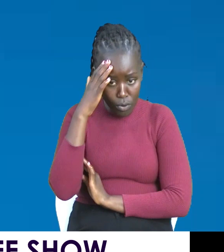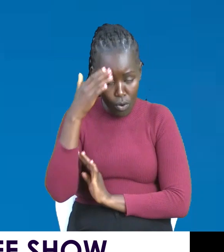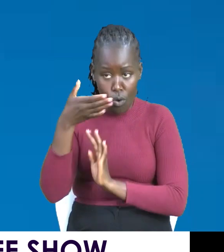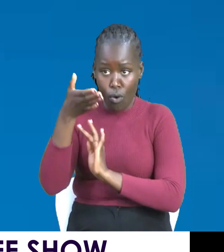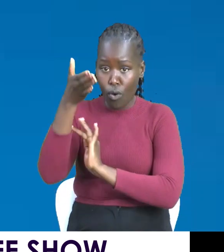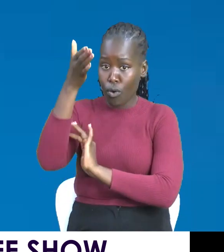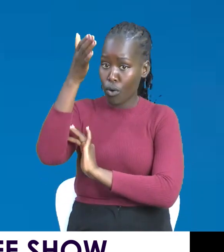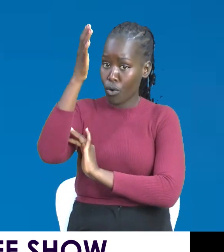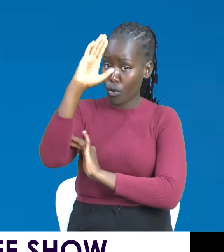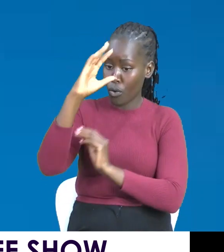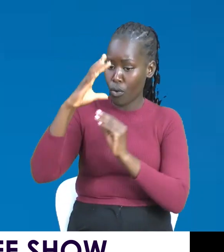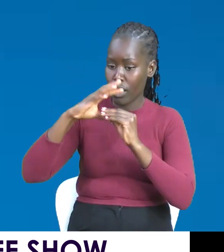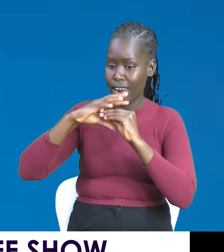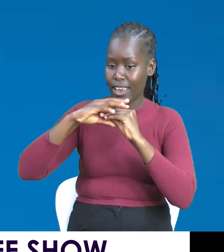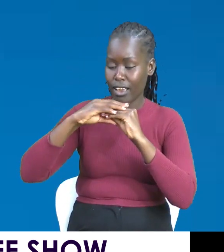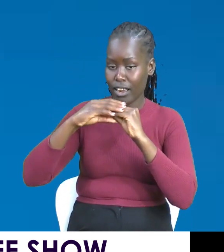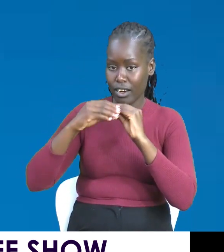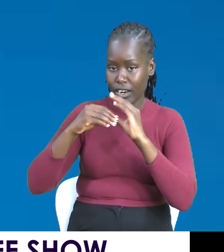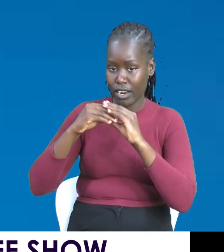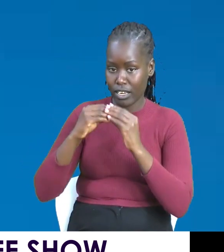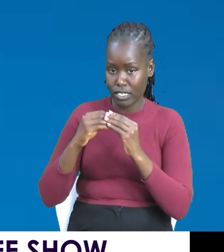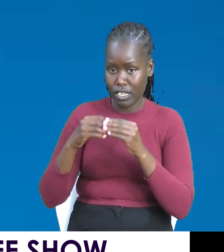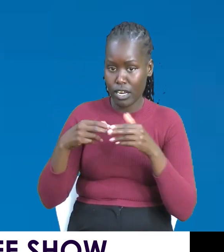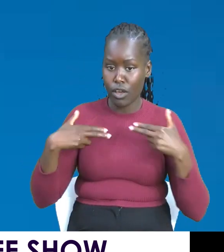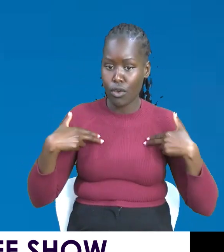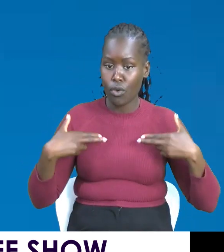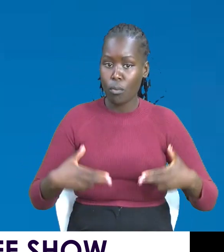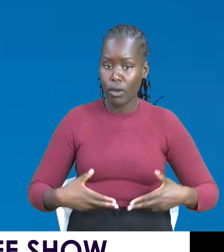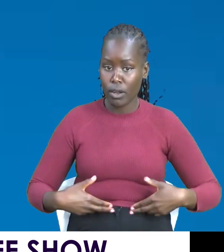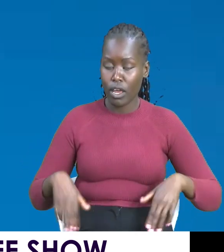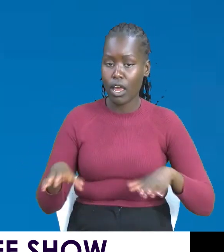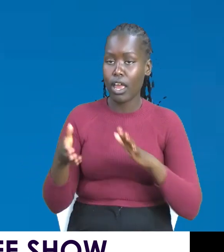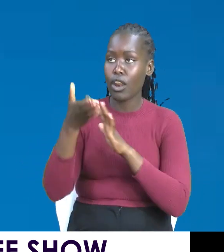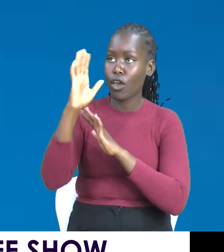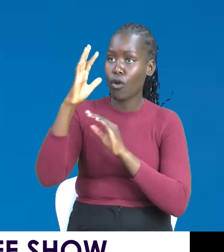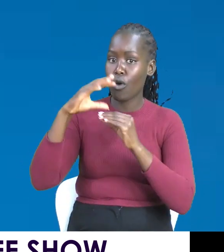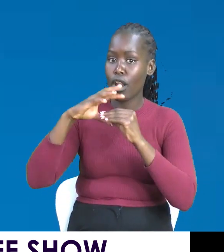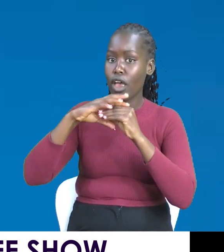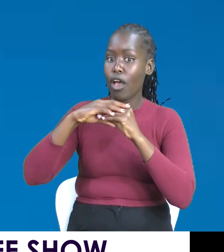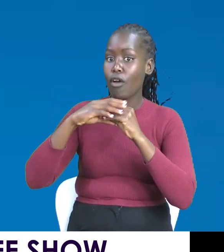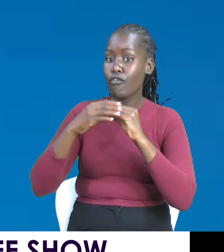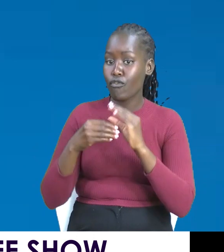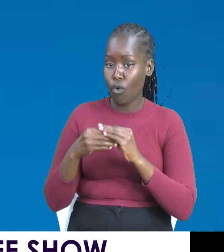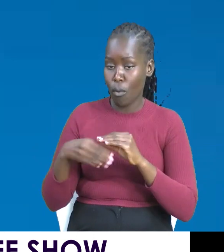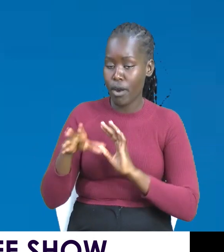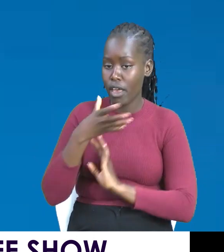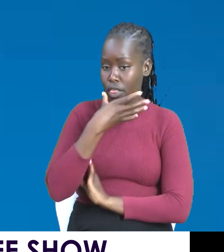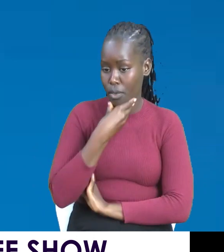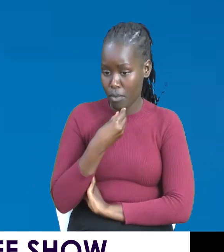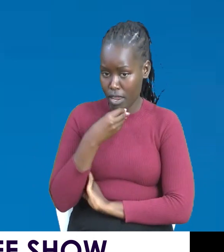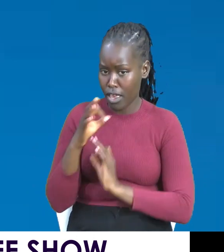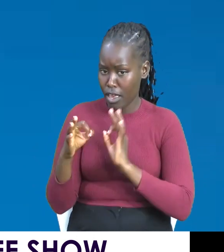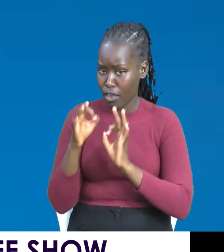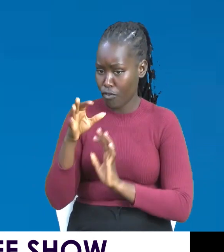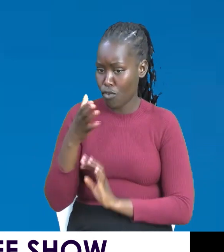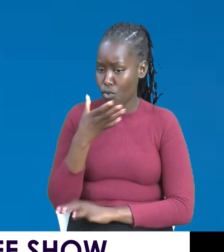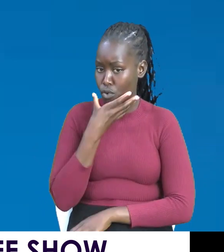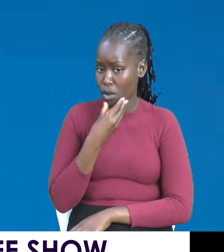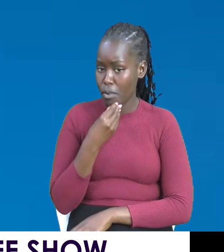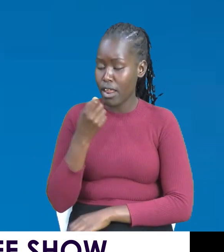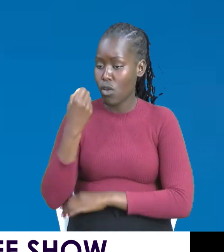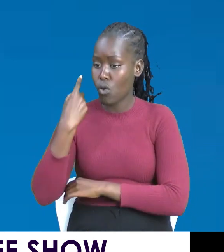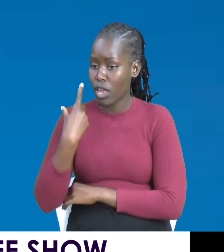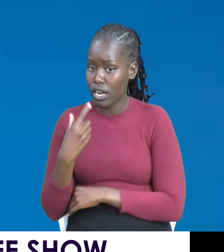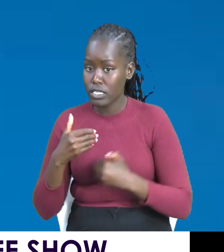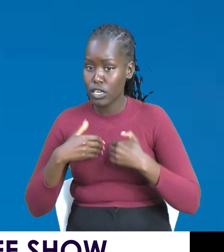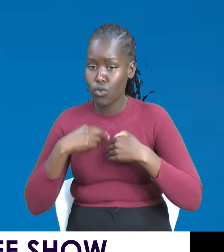God created humanity and God formed the man. Just in case you are a man, you should understand that you